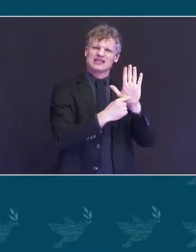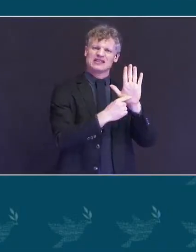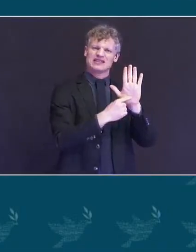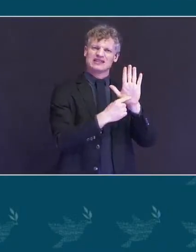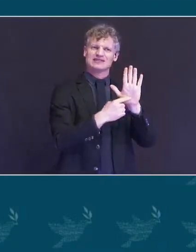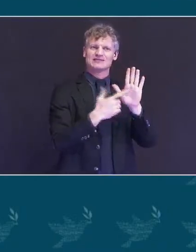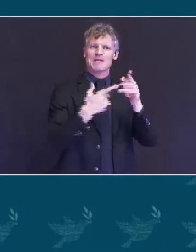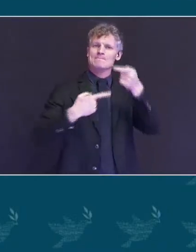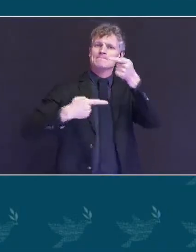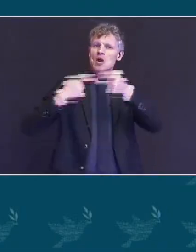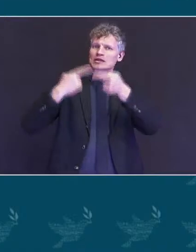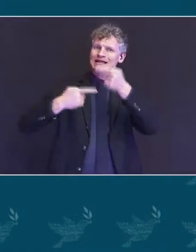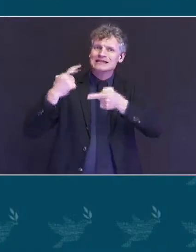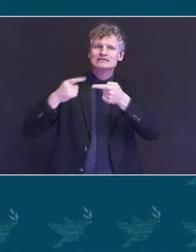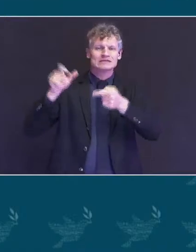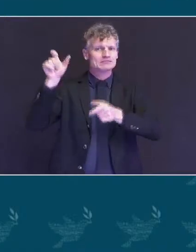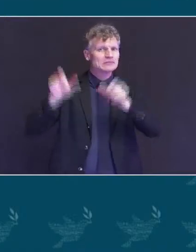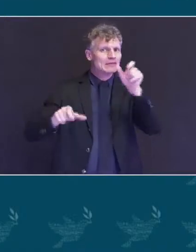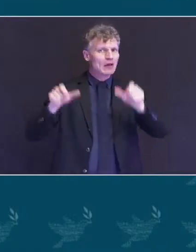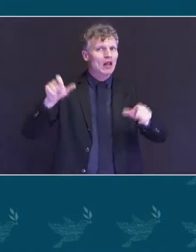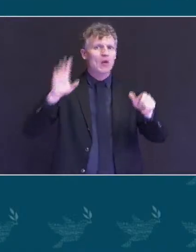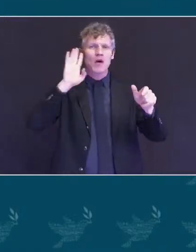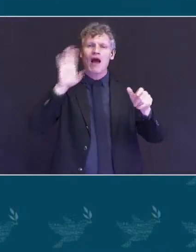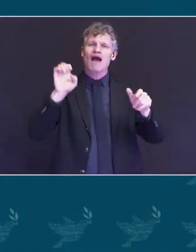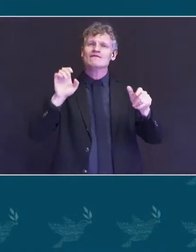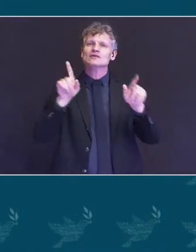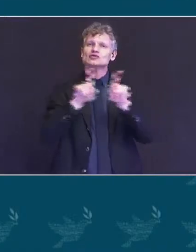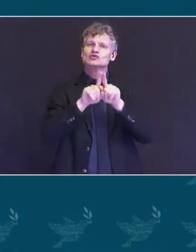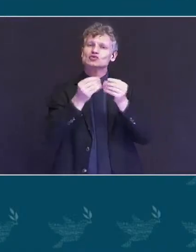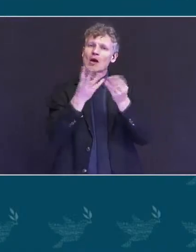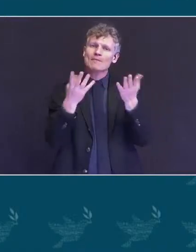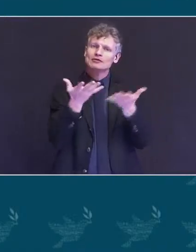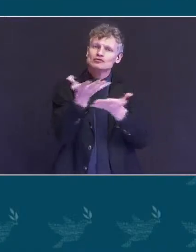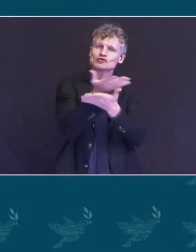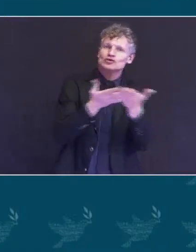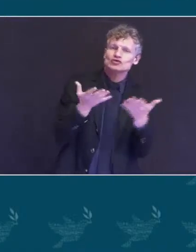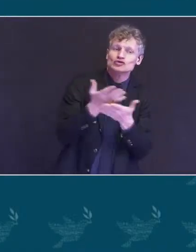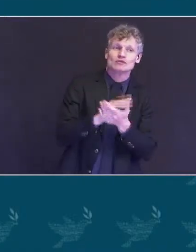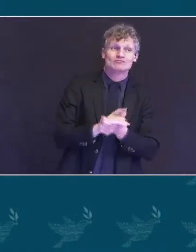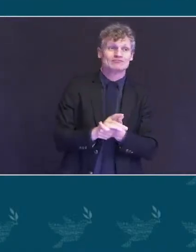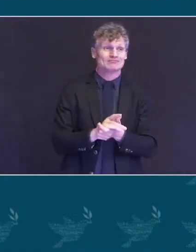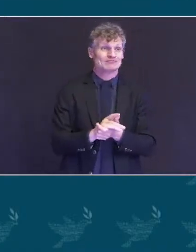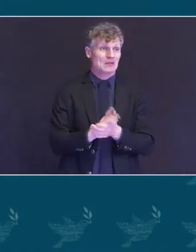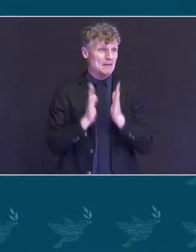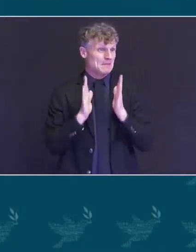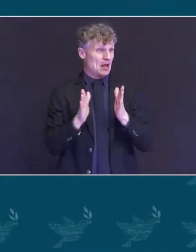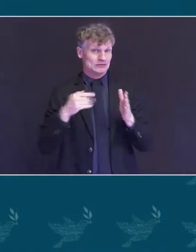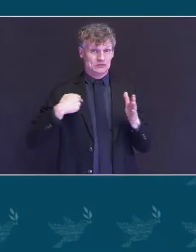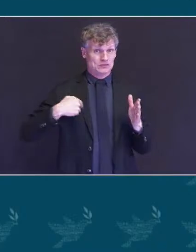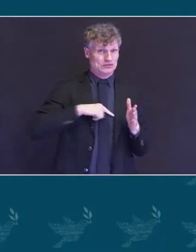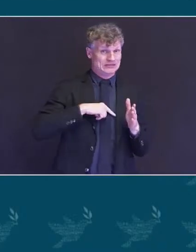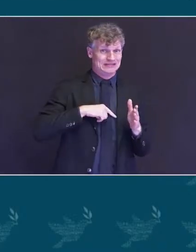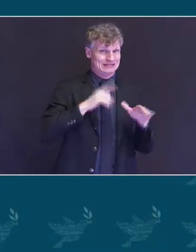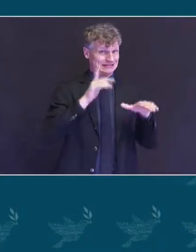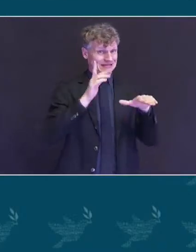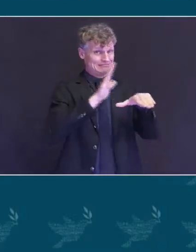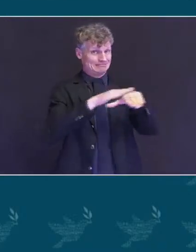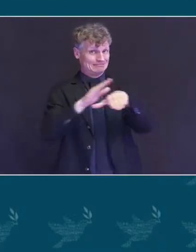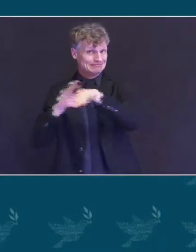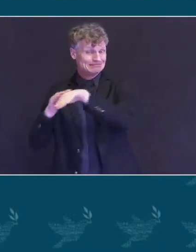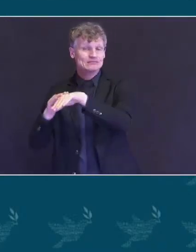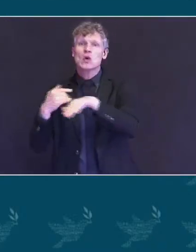policymakers, some roundtable discussions. I think that we need to note that by